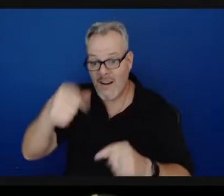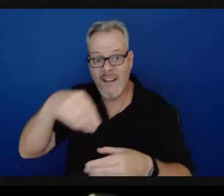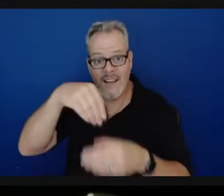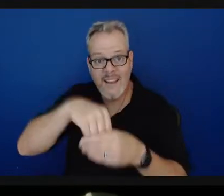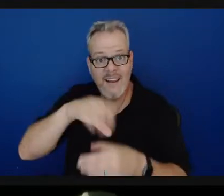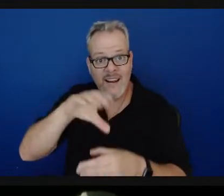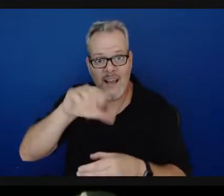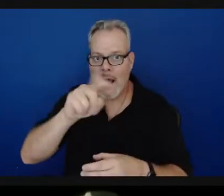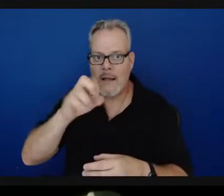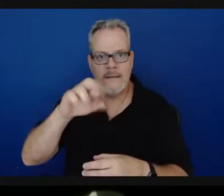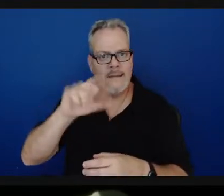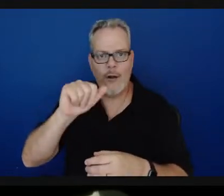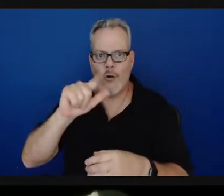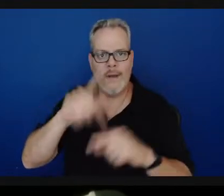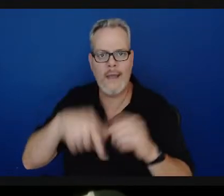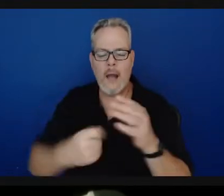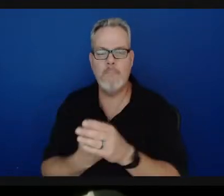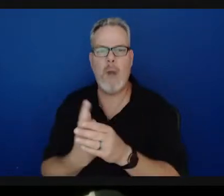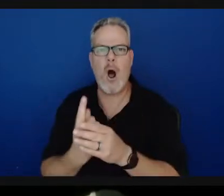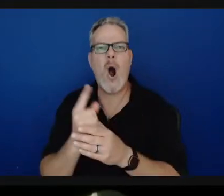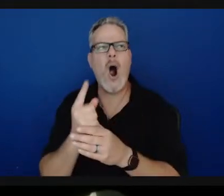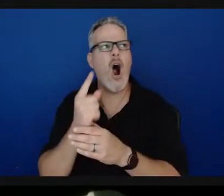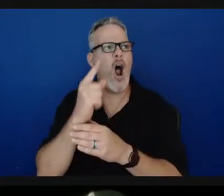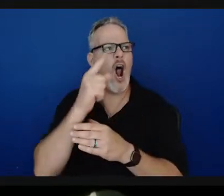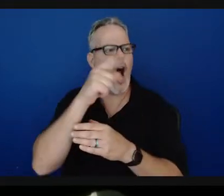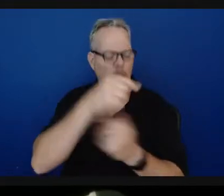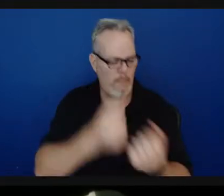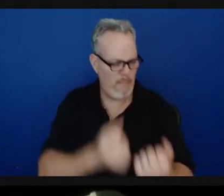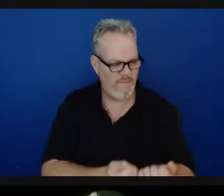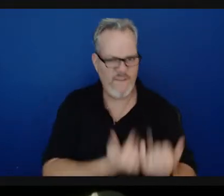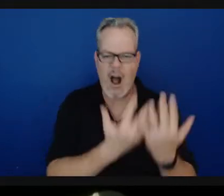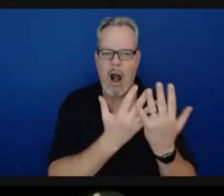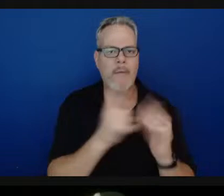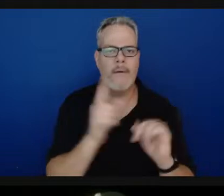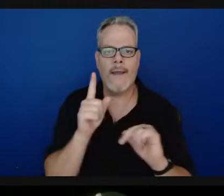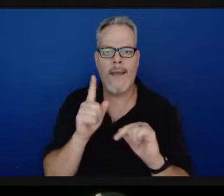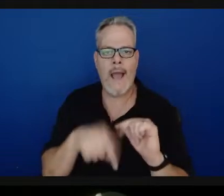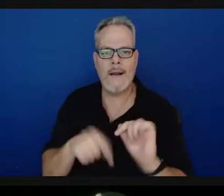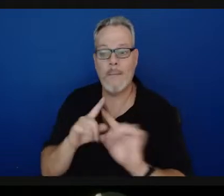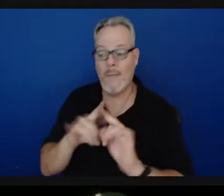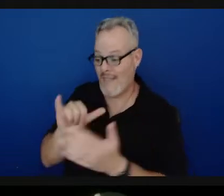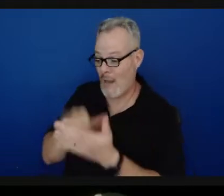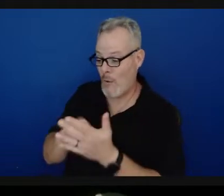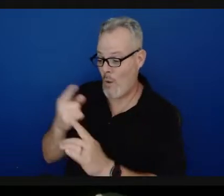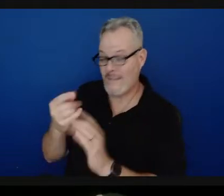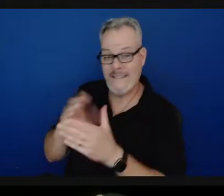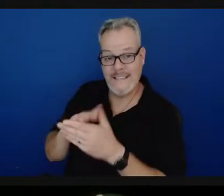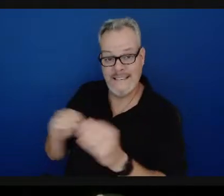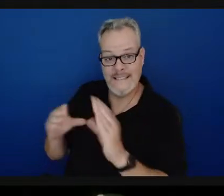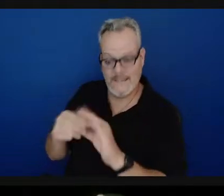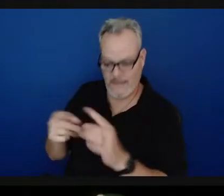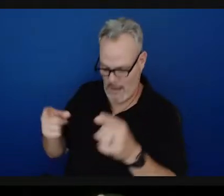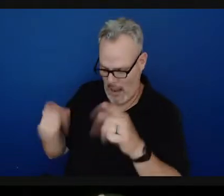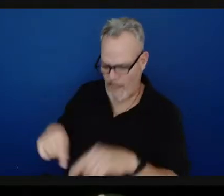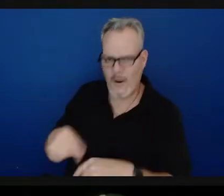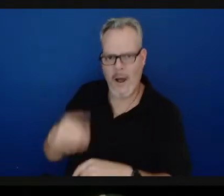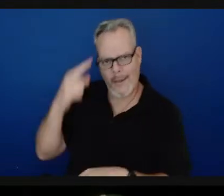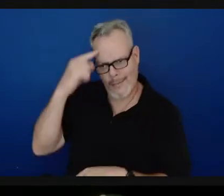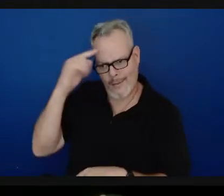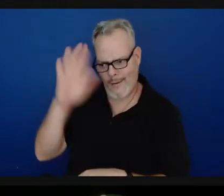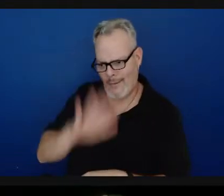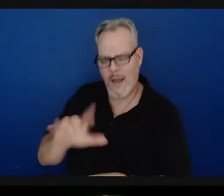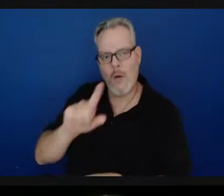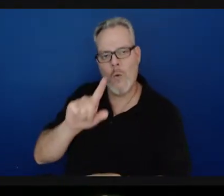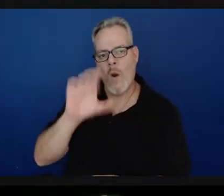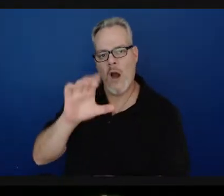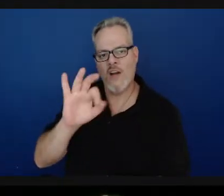of that, right? It was only that one specific instance where it was like, 100 yards from or 100 feet